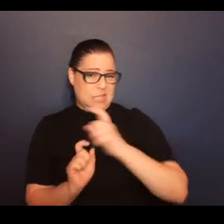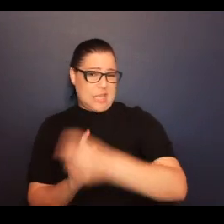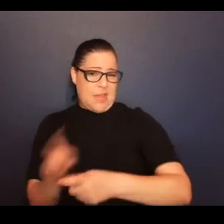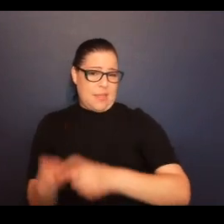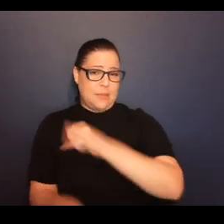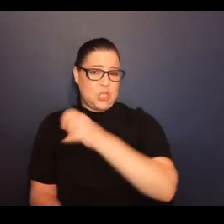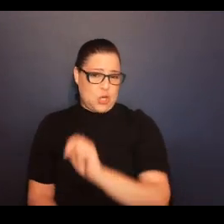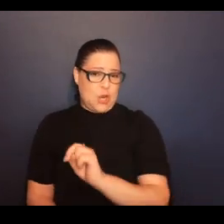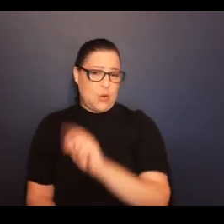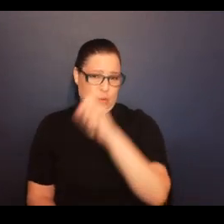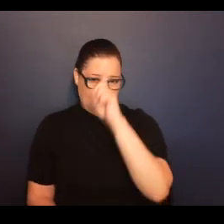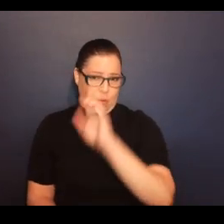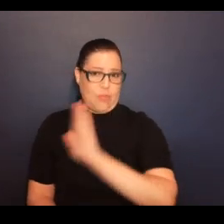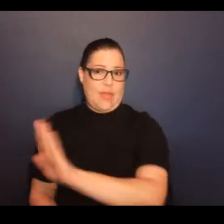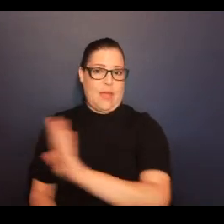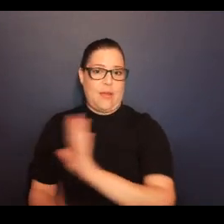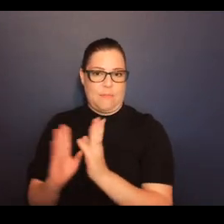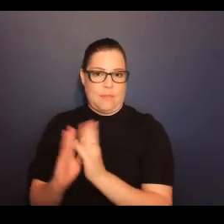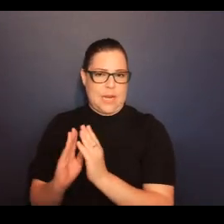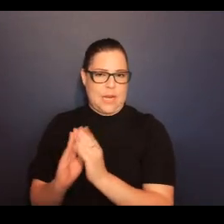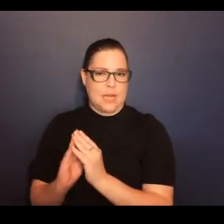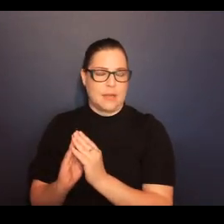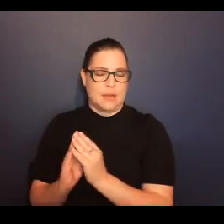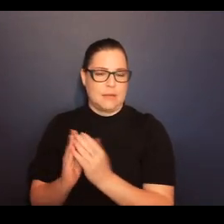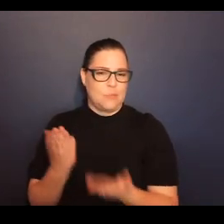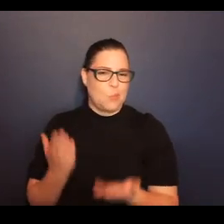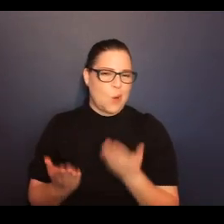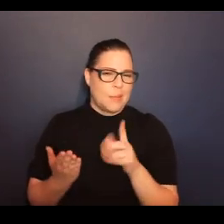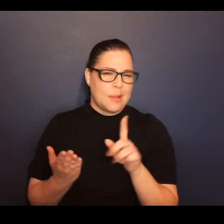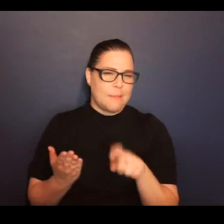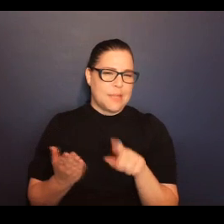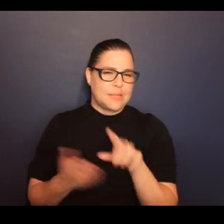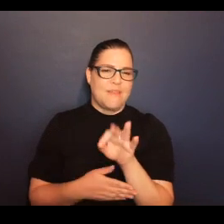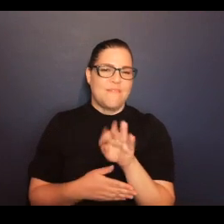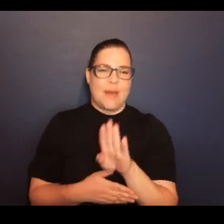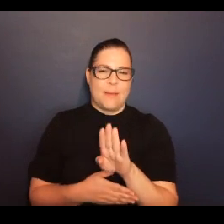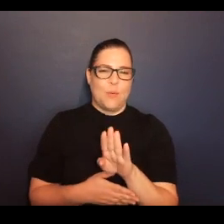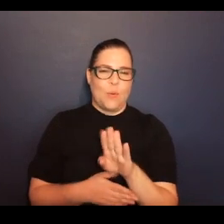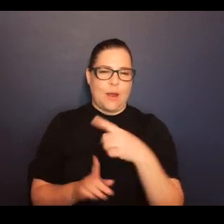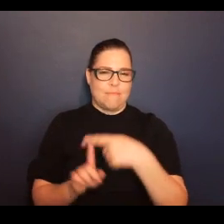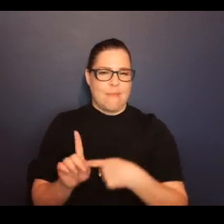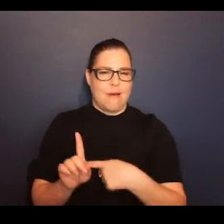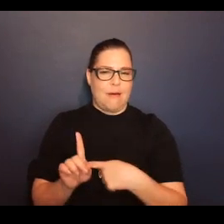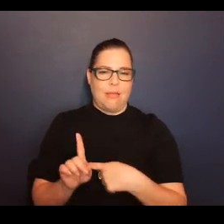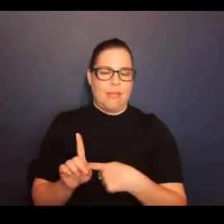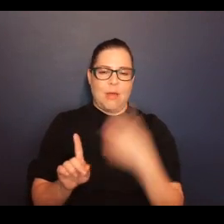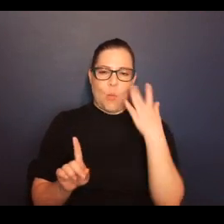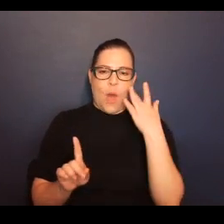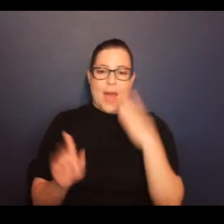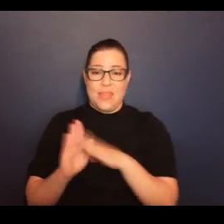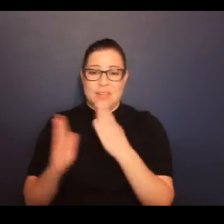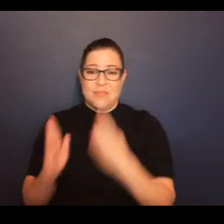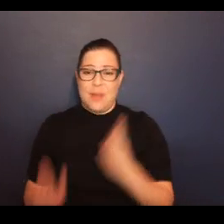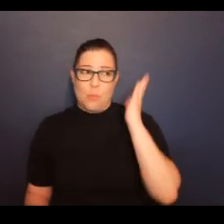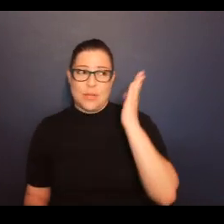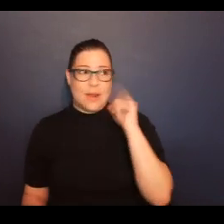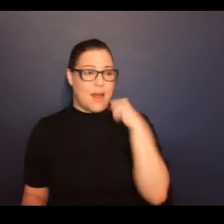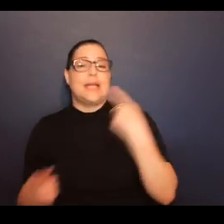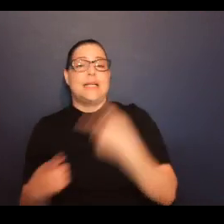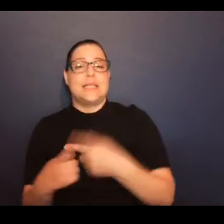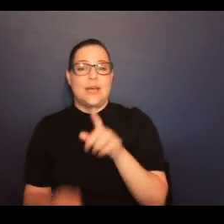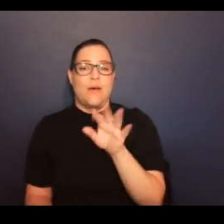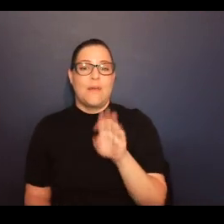January for their meeting. Probably it will have to be in the February's meeting though, because you won't hear the developer's presentation until February